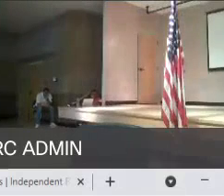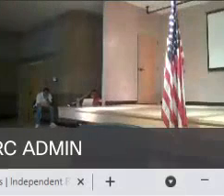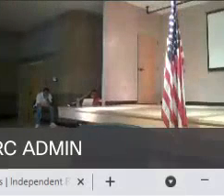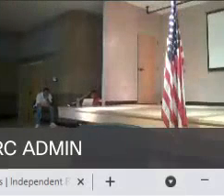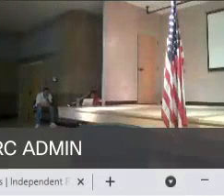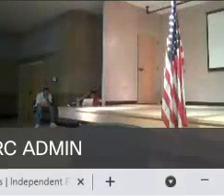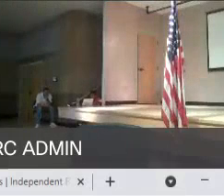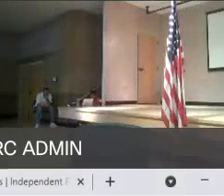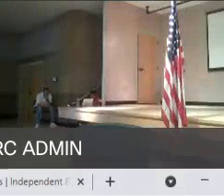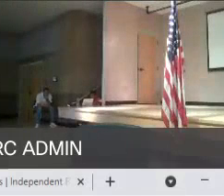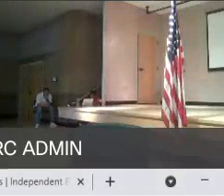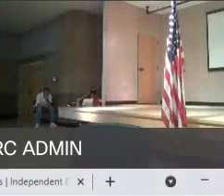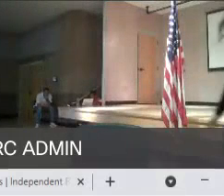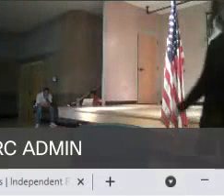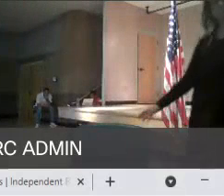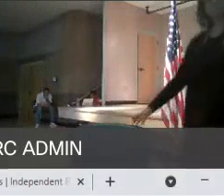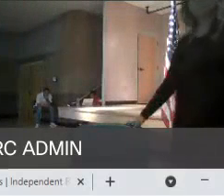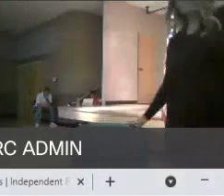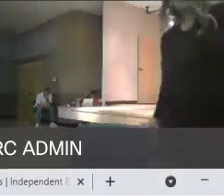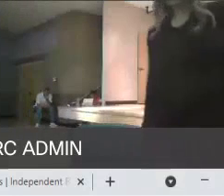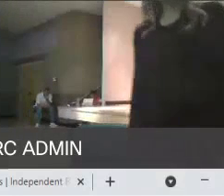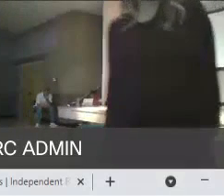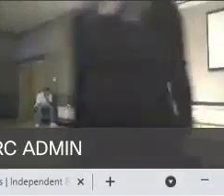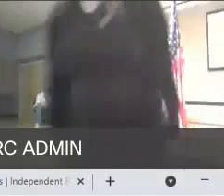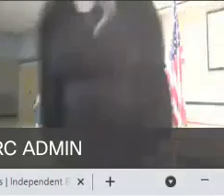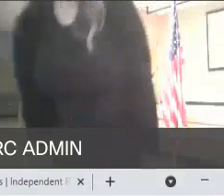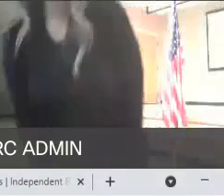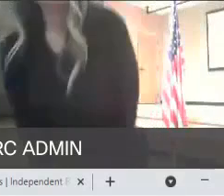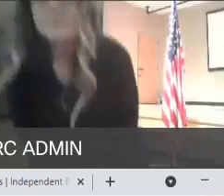Do you want to speak, sir? No?